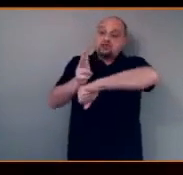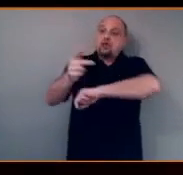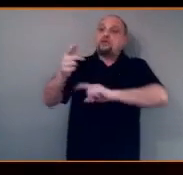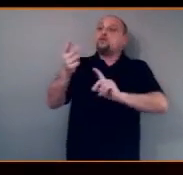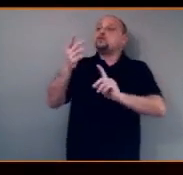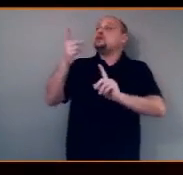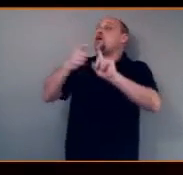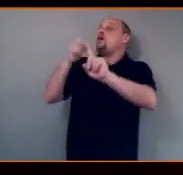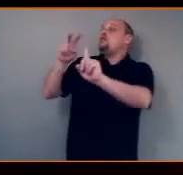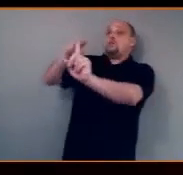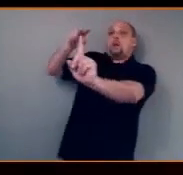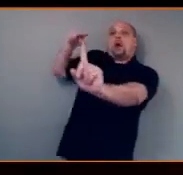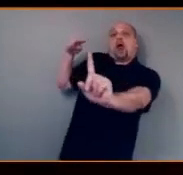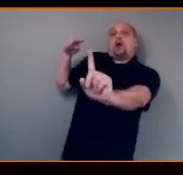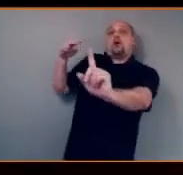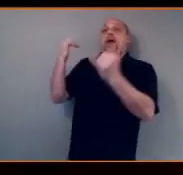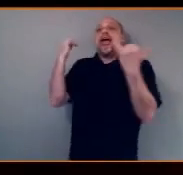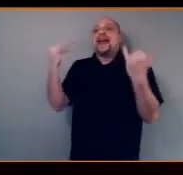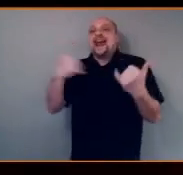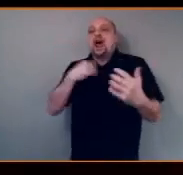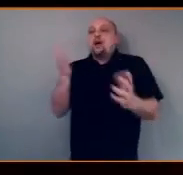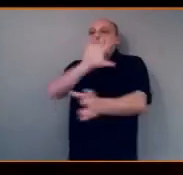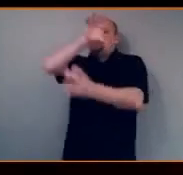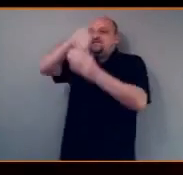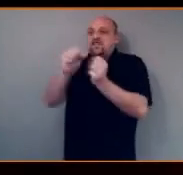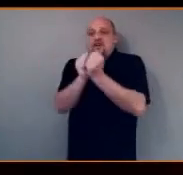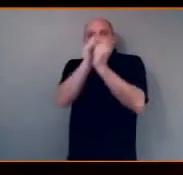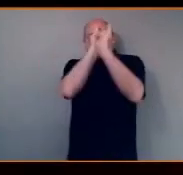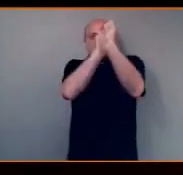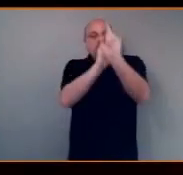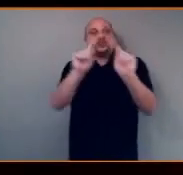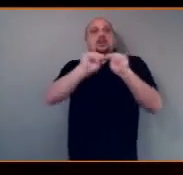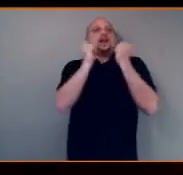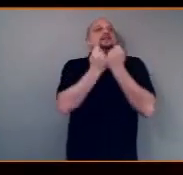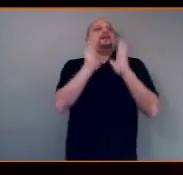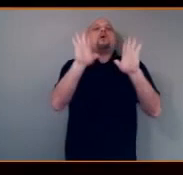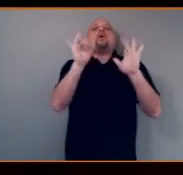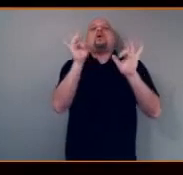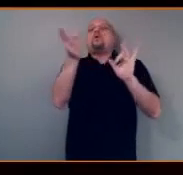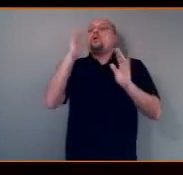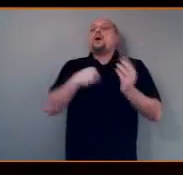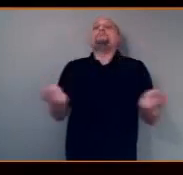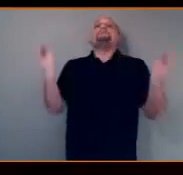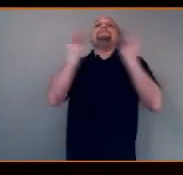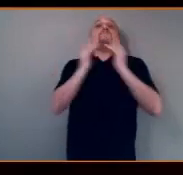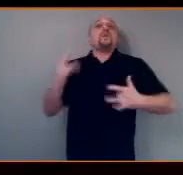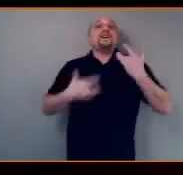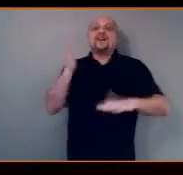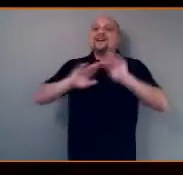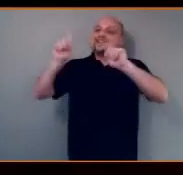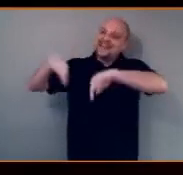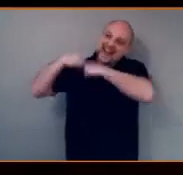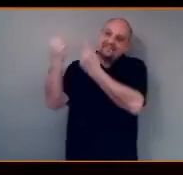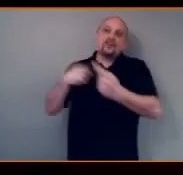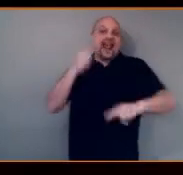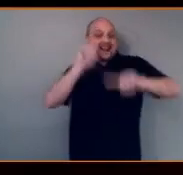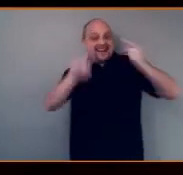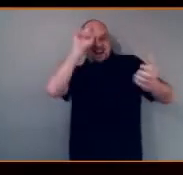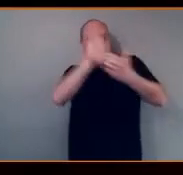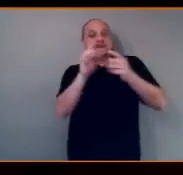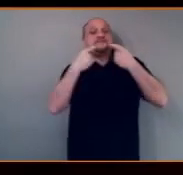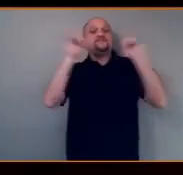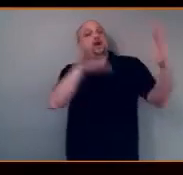is my first time being a part of the mission and the team, and it's a new level of excitement, and I cannot believe that we're at this moment